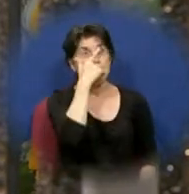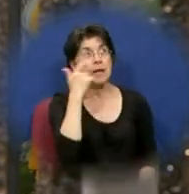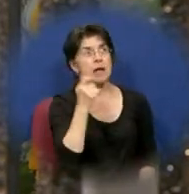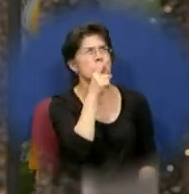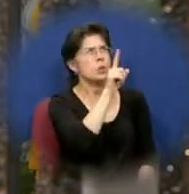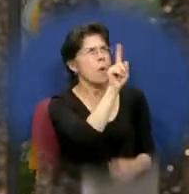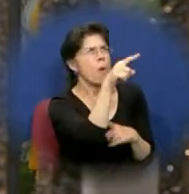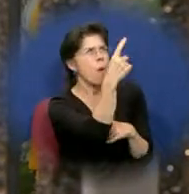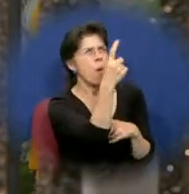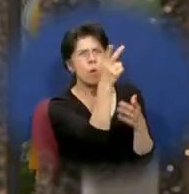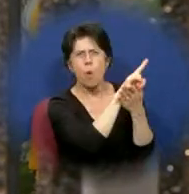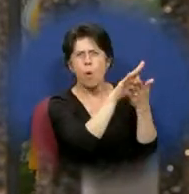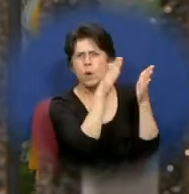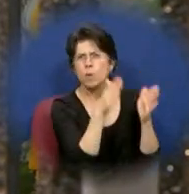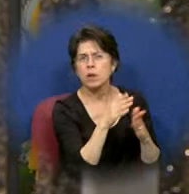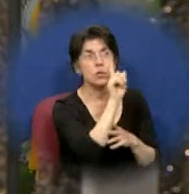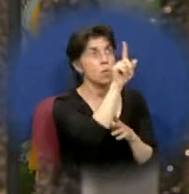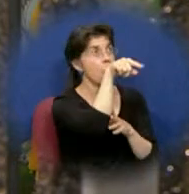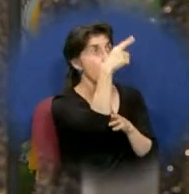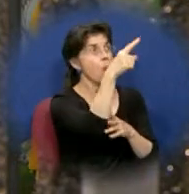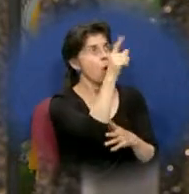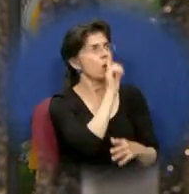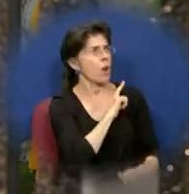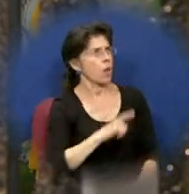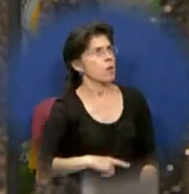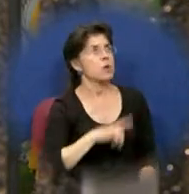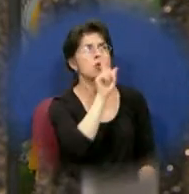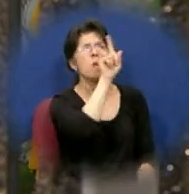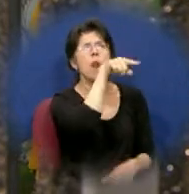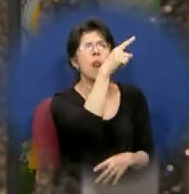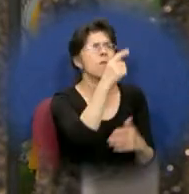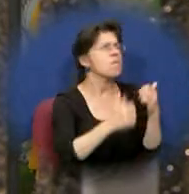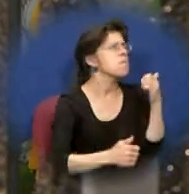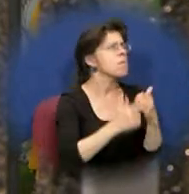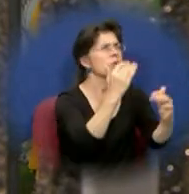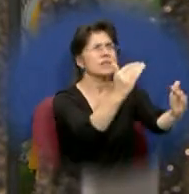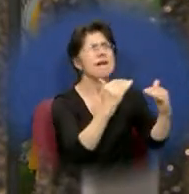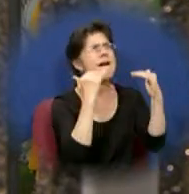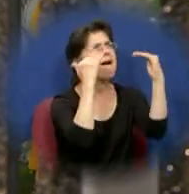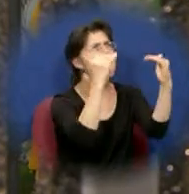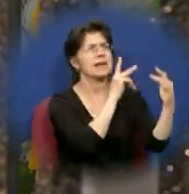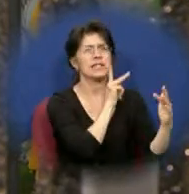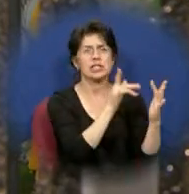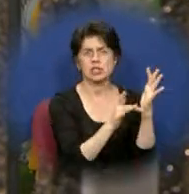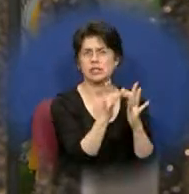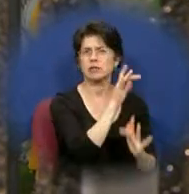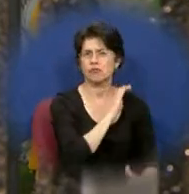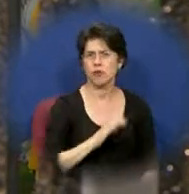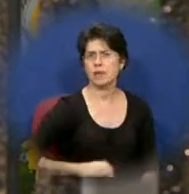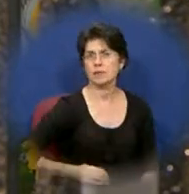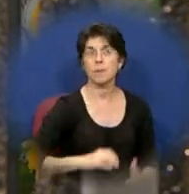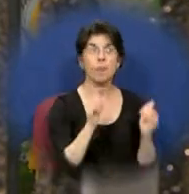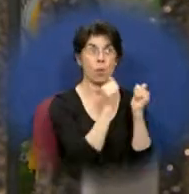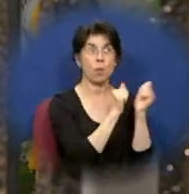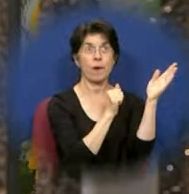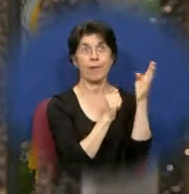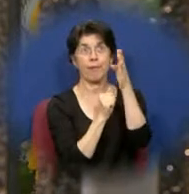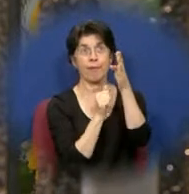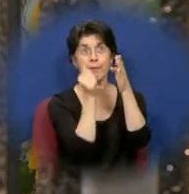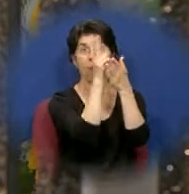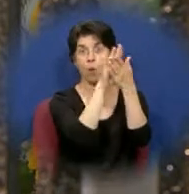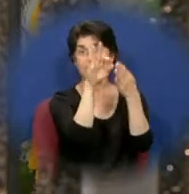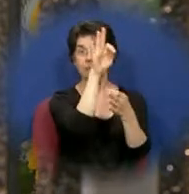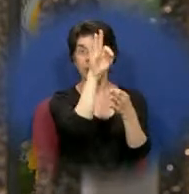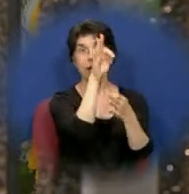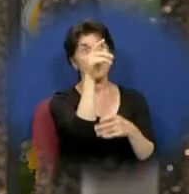alone are the Holy One, you alone are the Lord, you alone are the Most High, Jesus Christ, with the Holy Spirit, in the glory